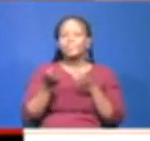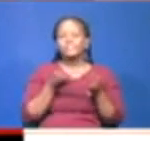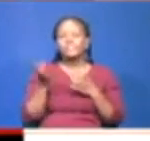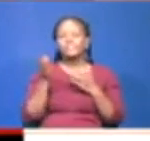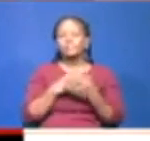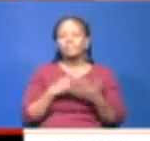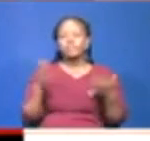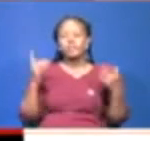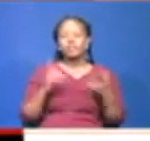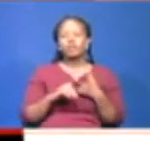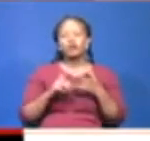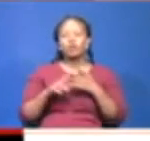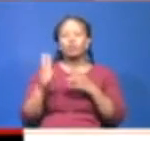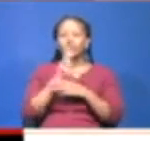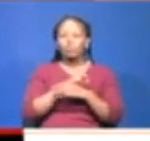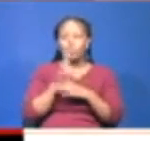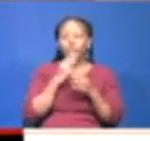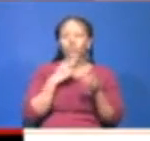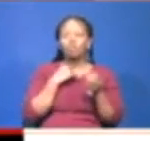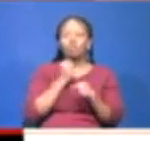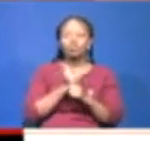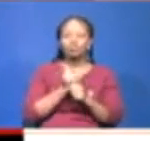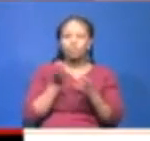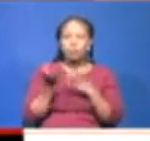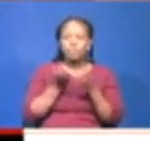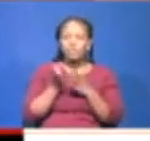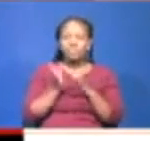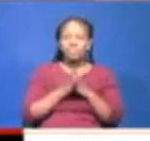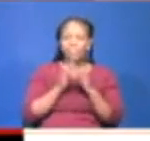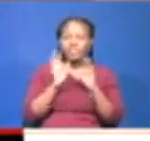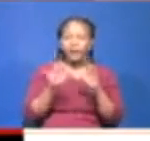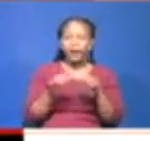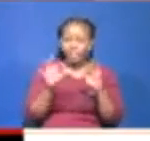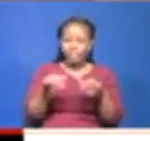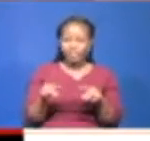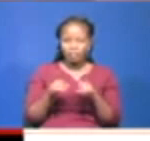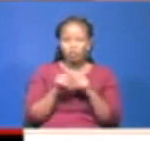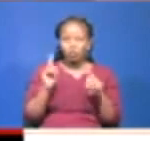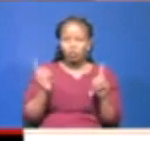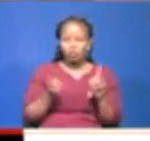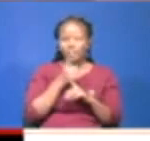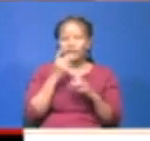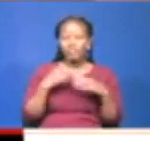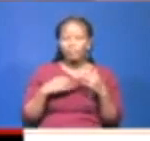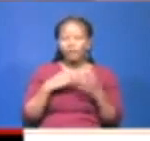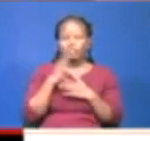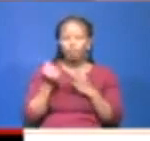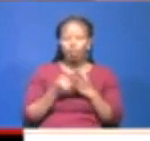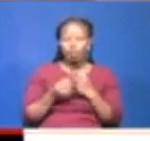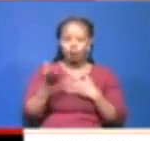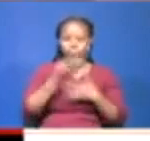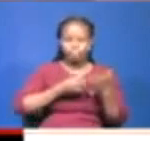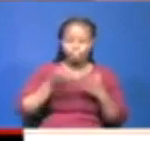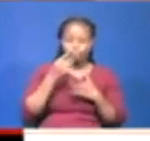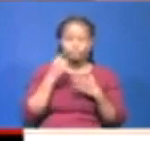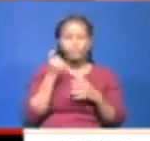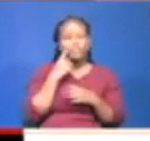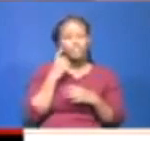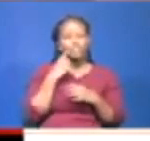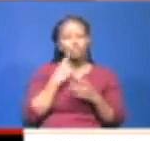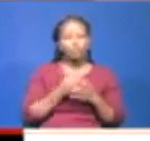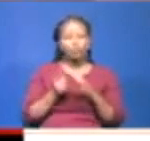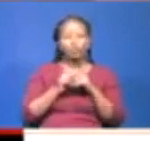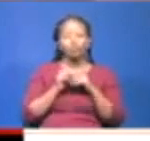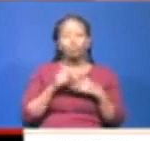Yara products, want to do business in agriculture, and start having these portfolios in their shops. So that's the first. So there is a boundary around